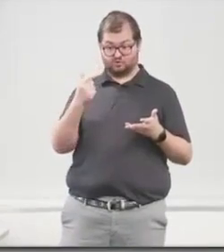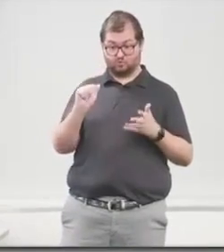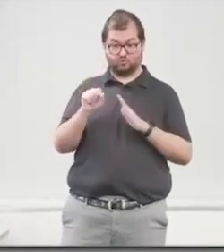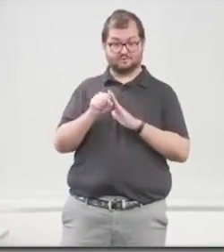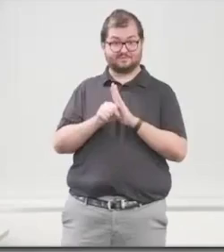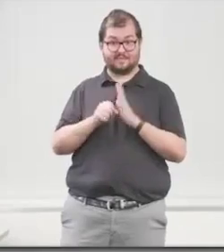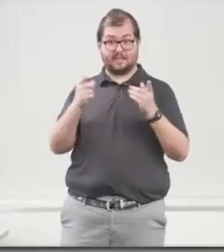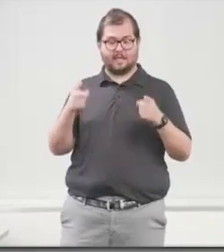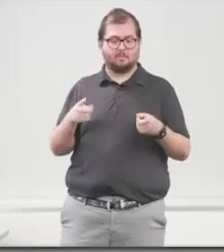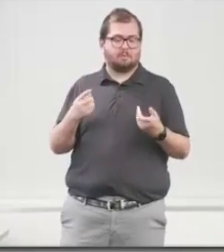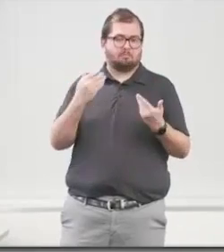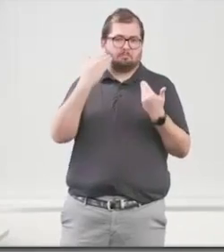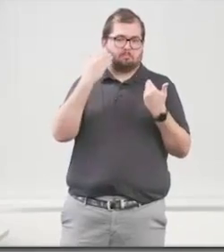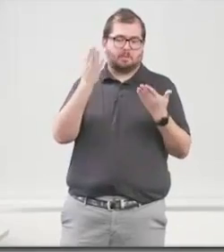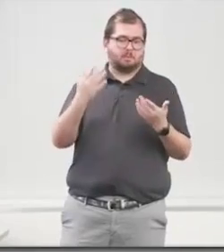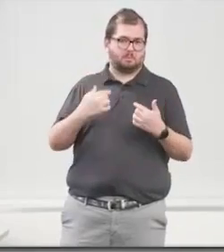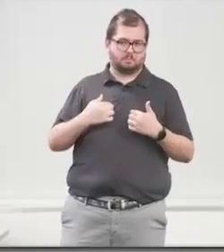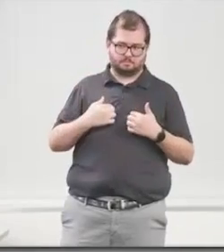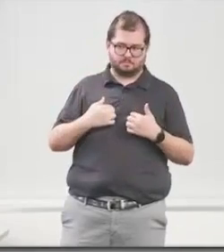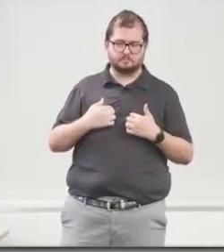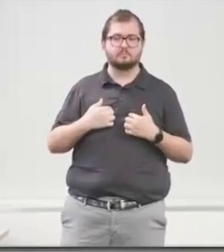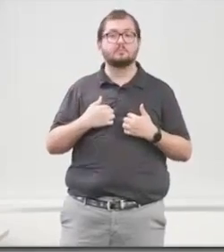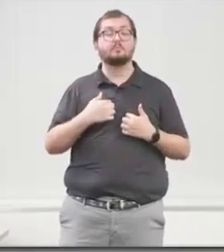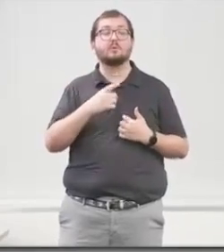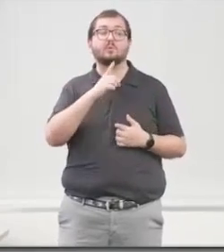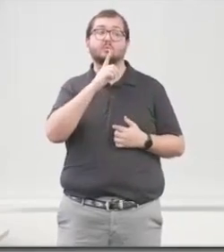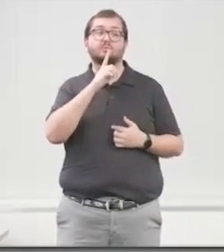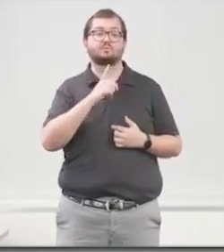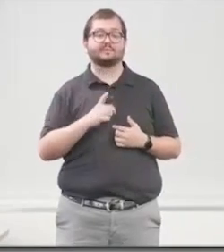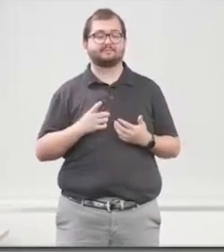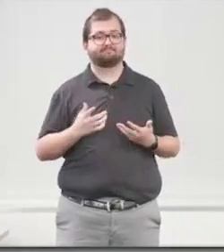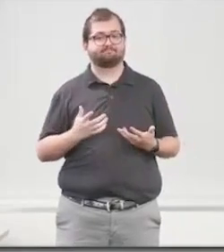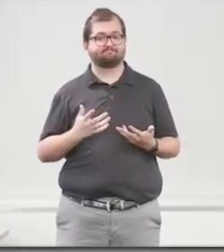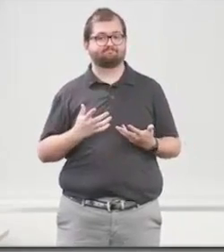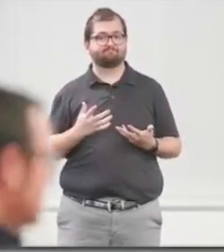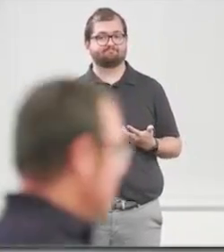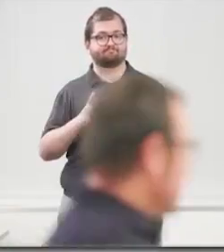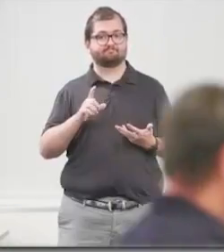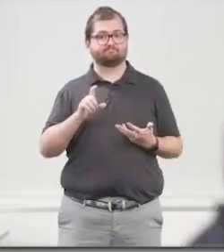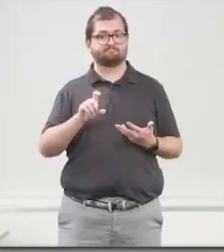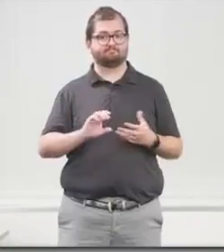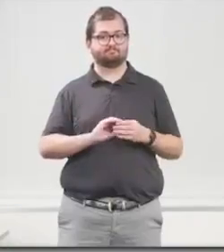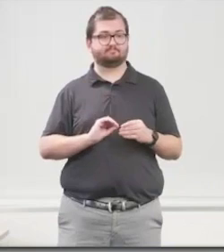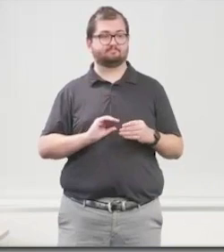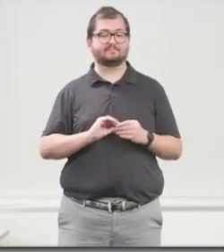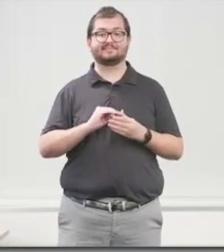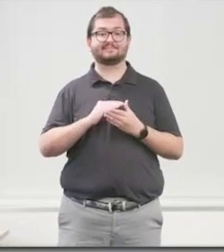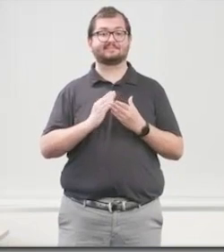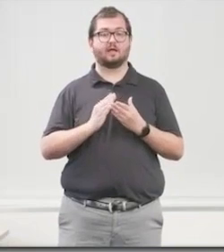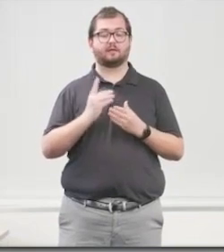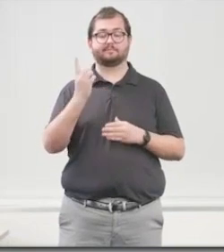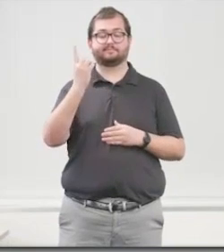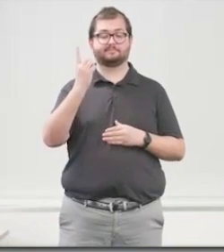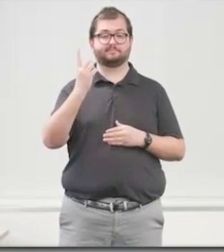think, Cap, it's probably only fair to say that some citizen probably acted in some